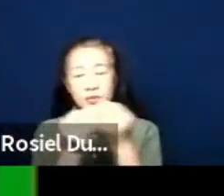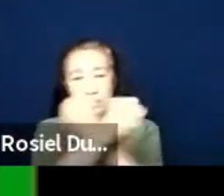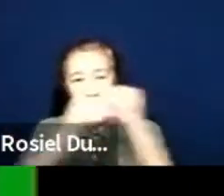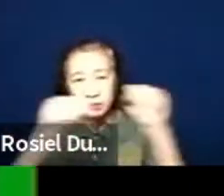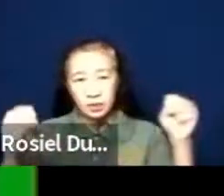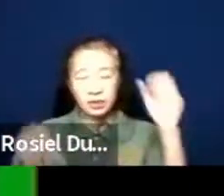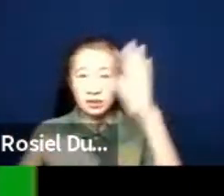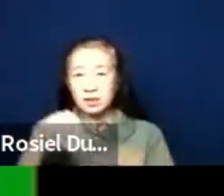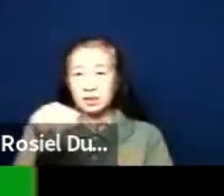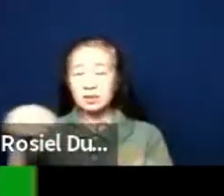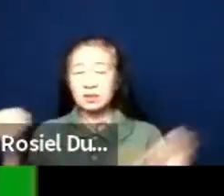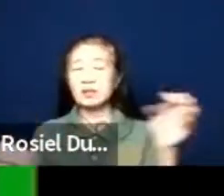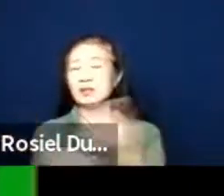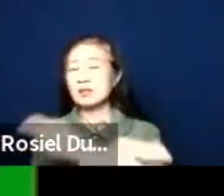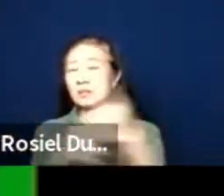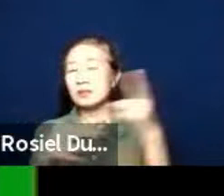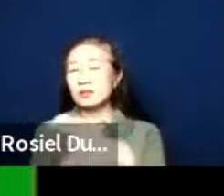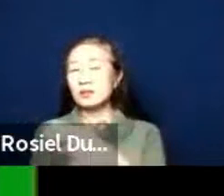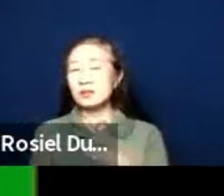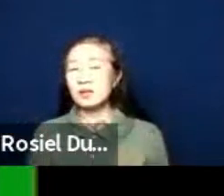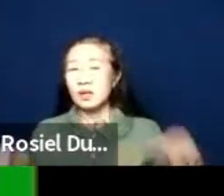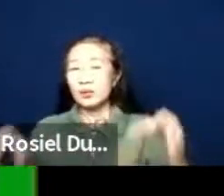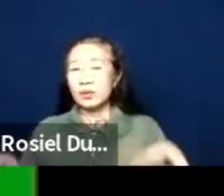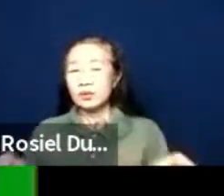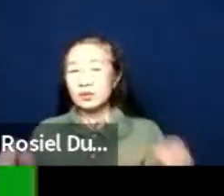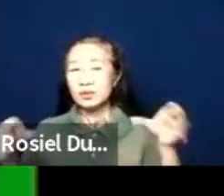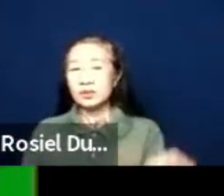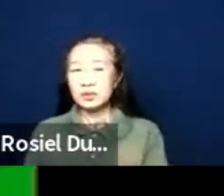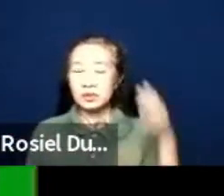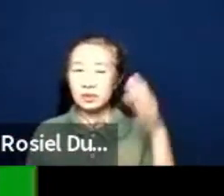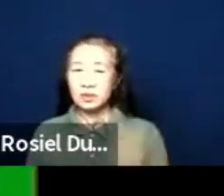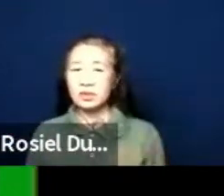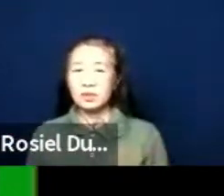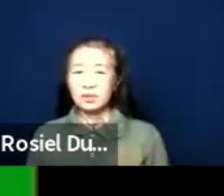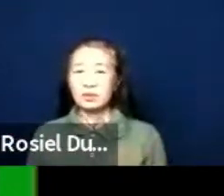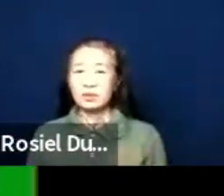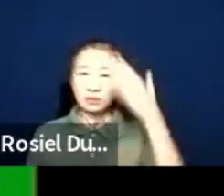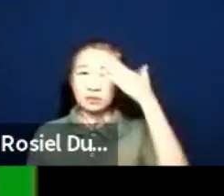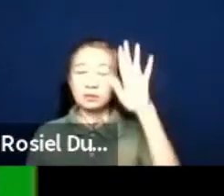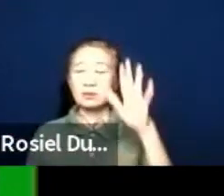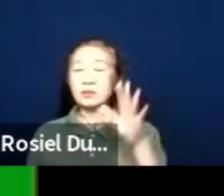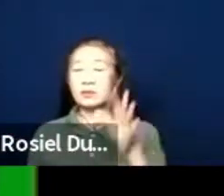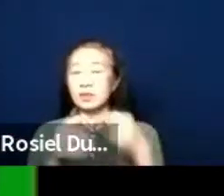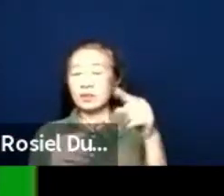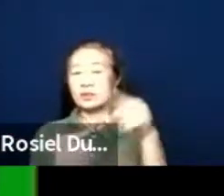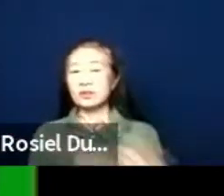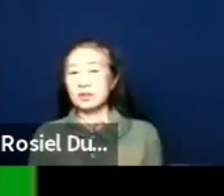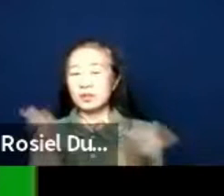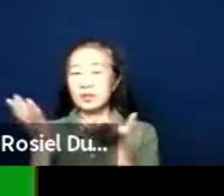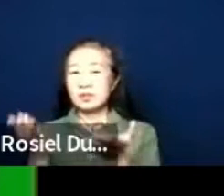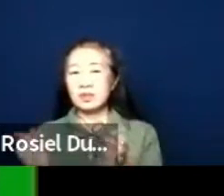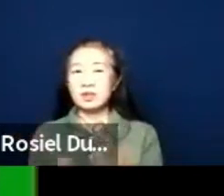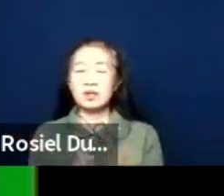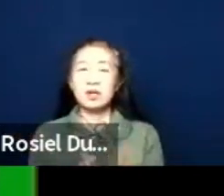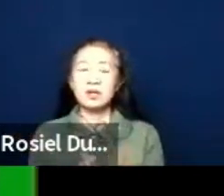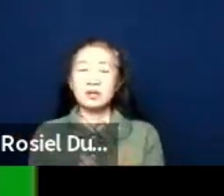the regular wheelchair. Okay, we are not so sure that when you carry it, the armrest is